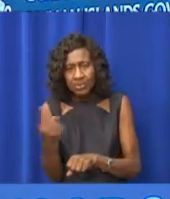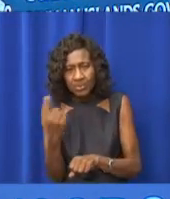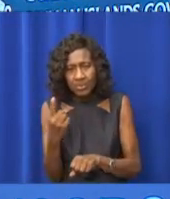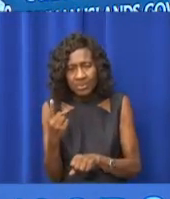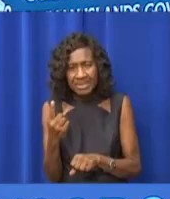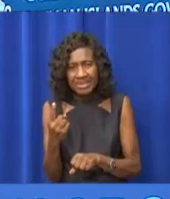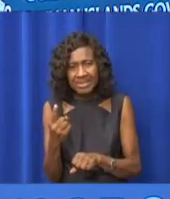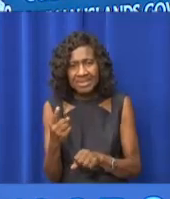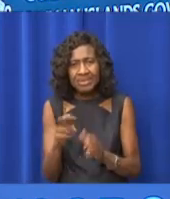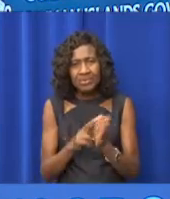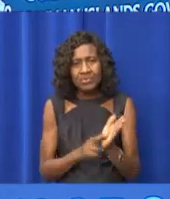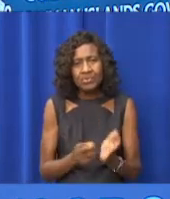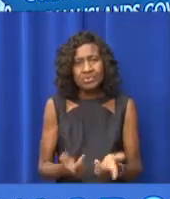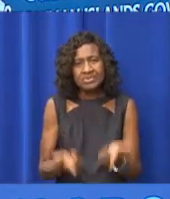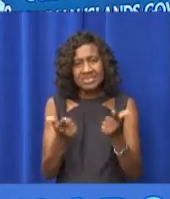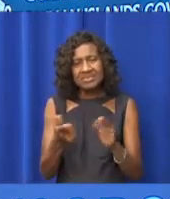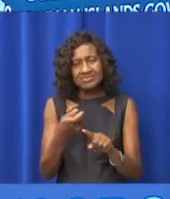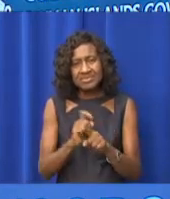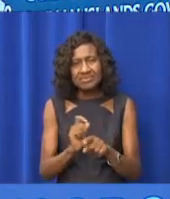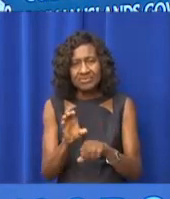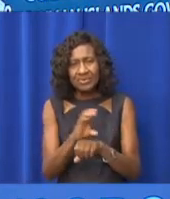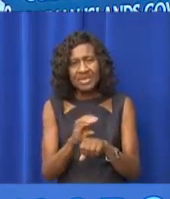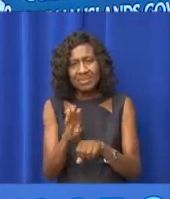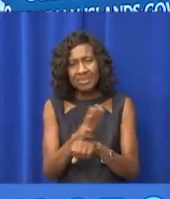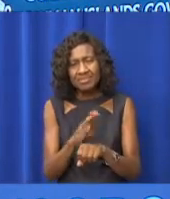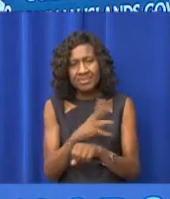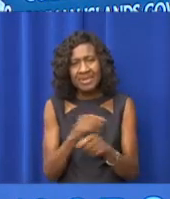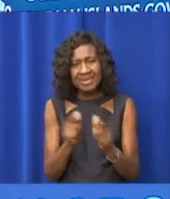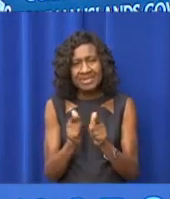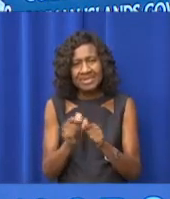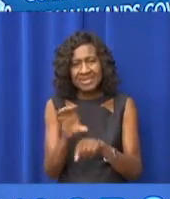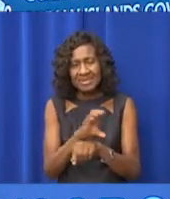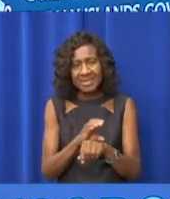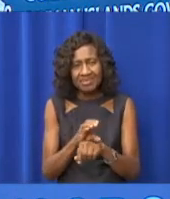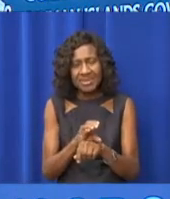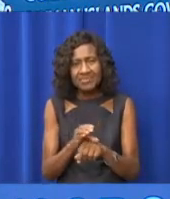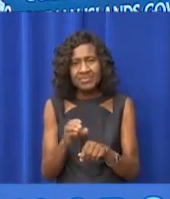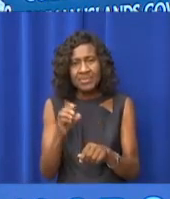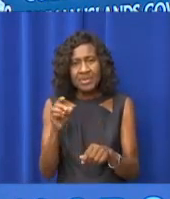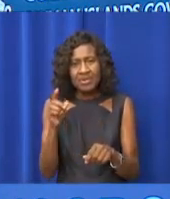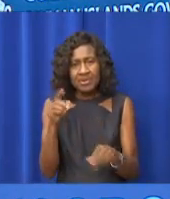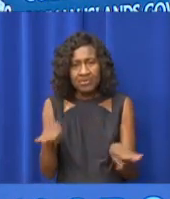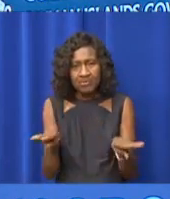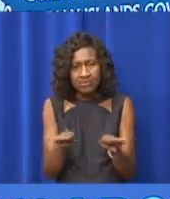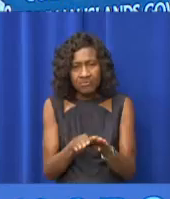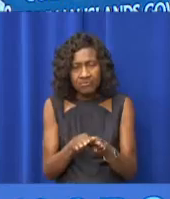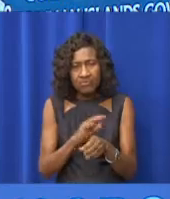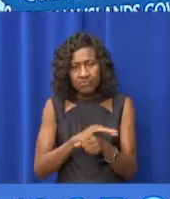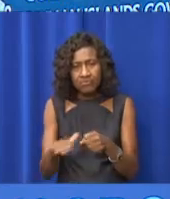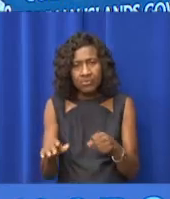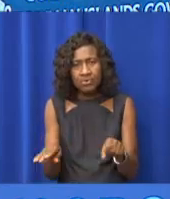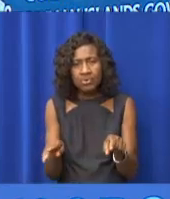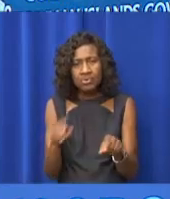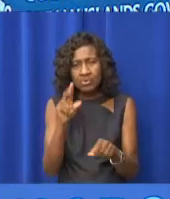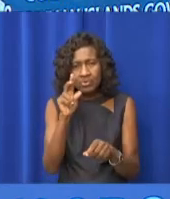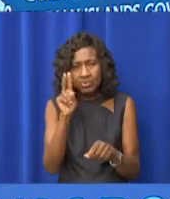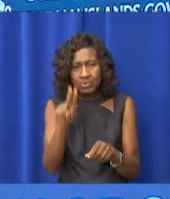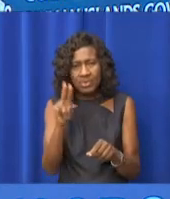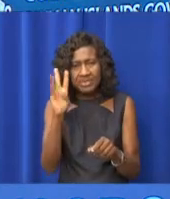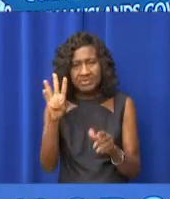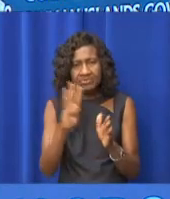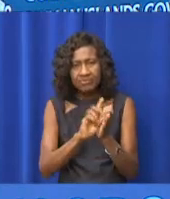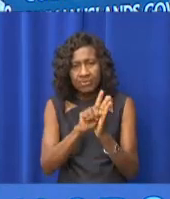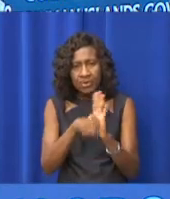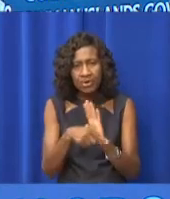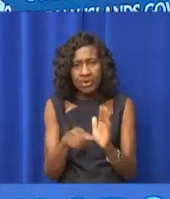been lifted on the sister islands. A full 24-hour hard curfew as it relates to beach access to public beaches